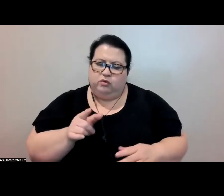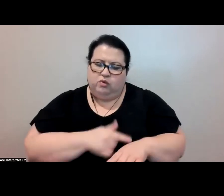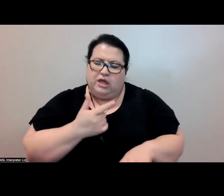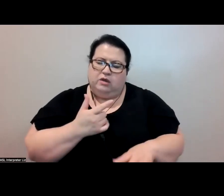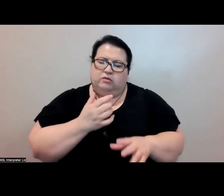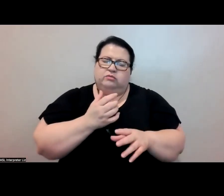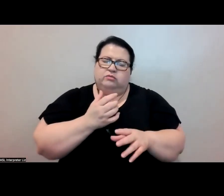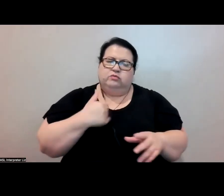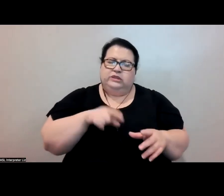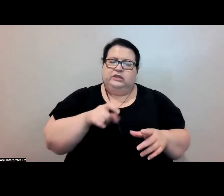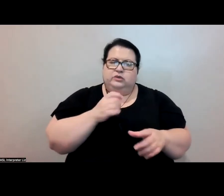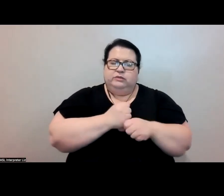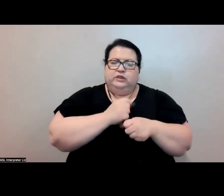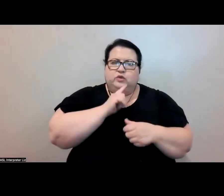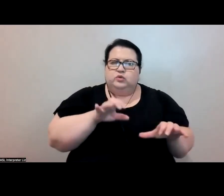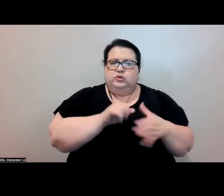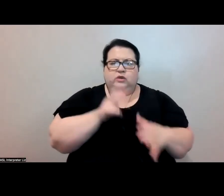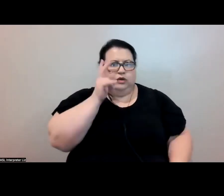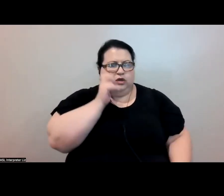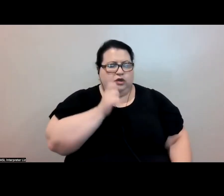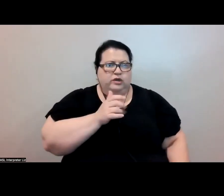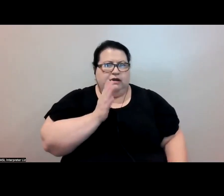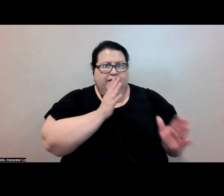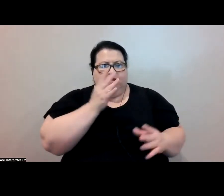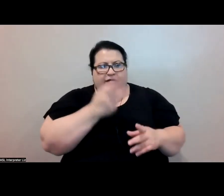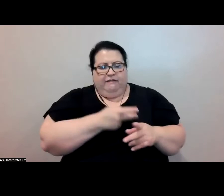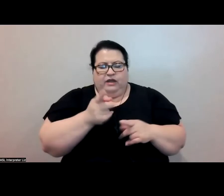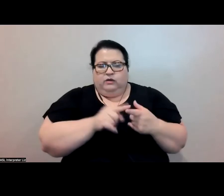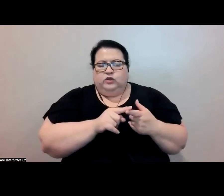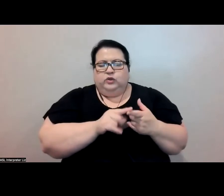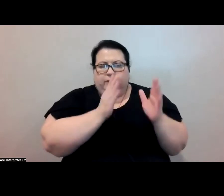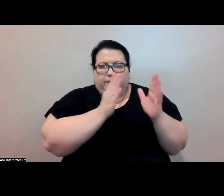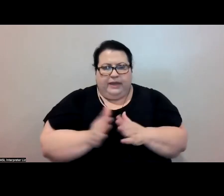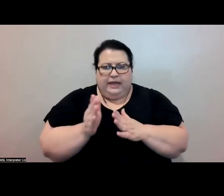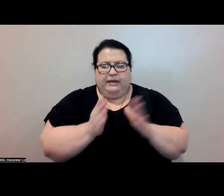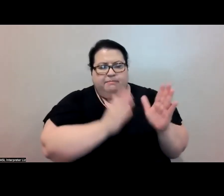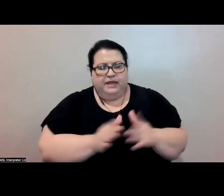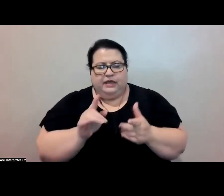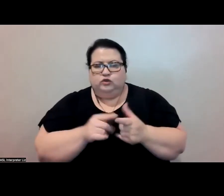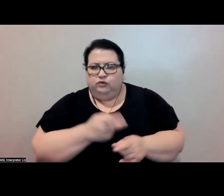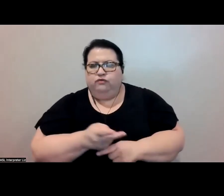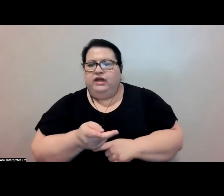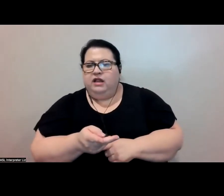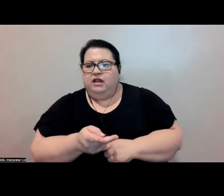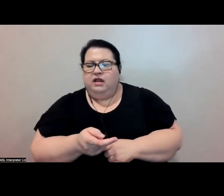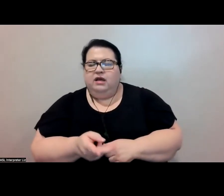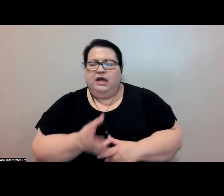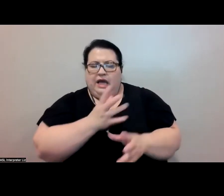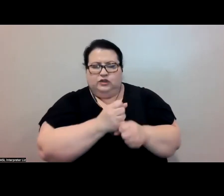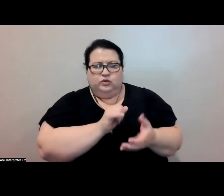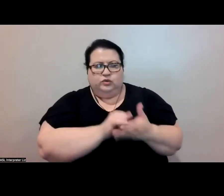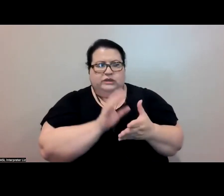that. We've all heard the saying, fail to plan, plan to fail. And I took that experience and went